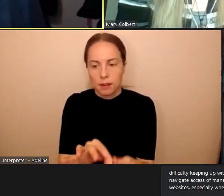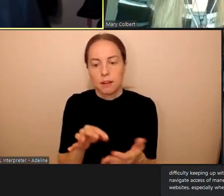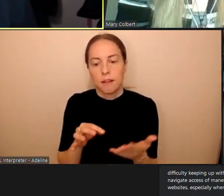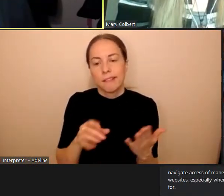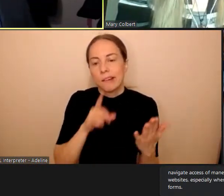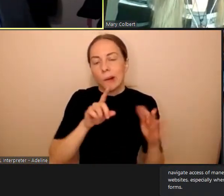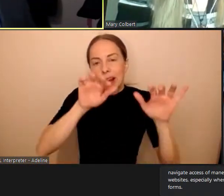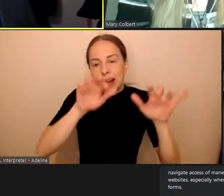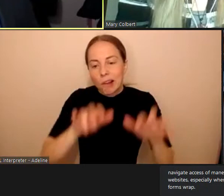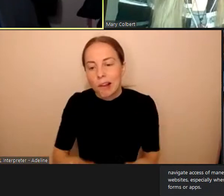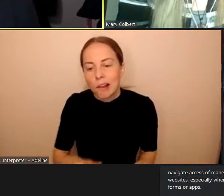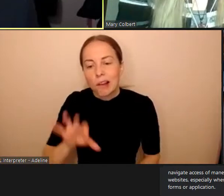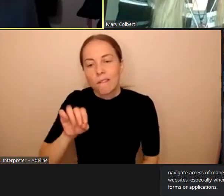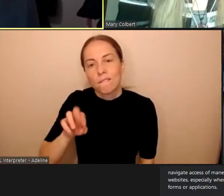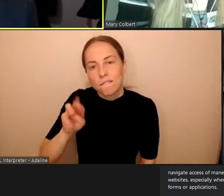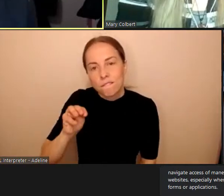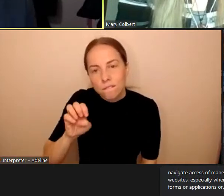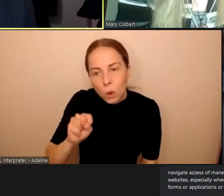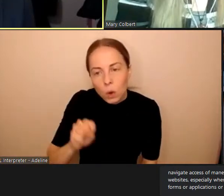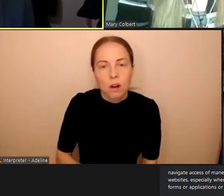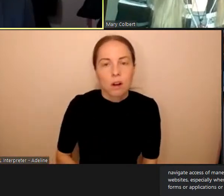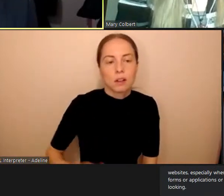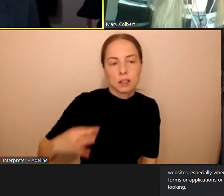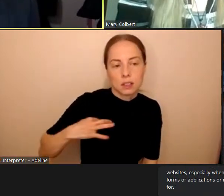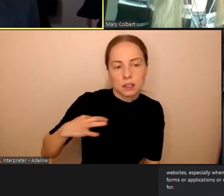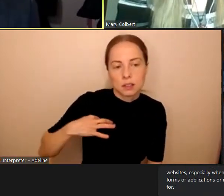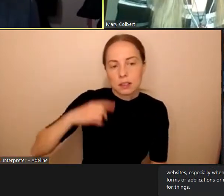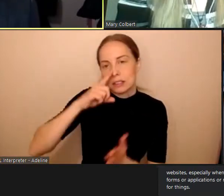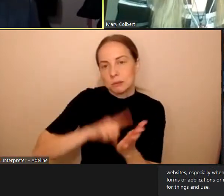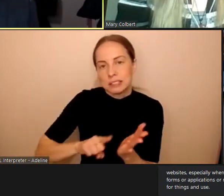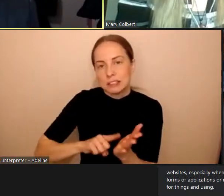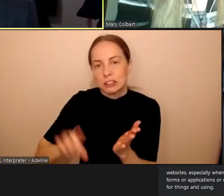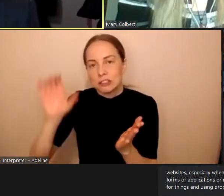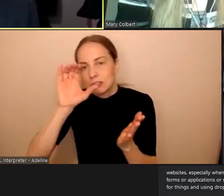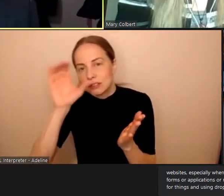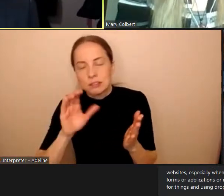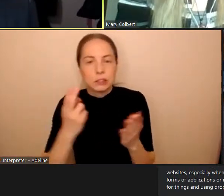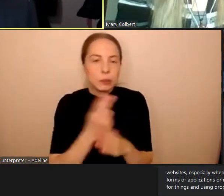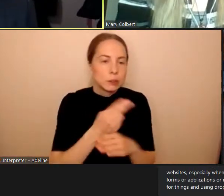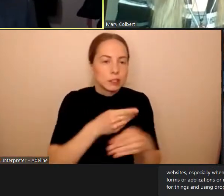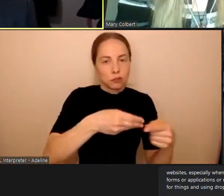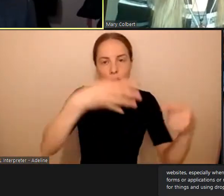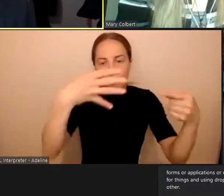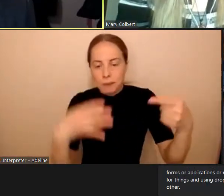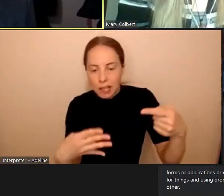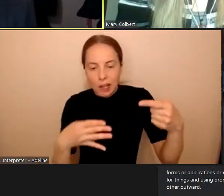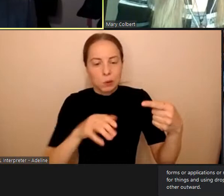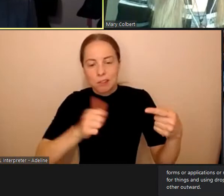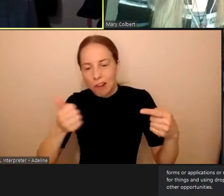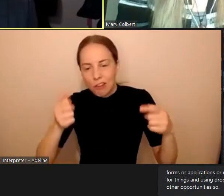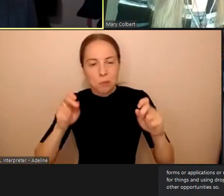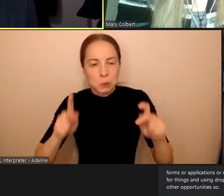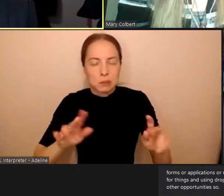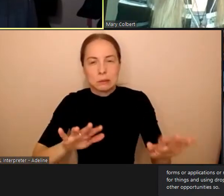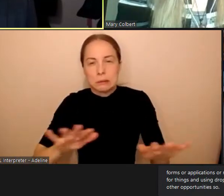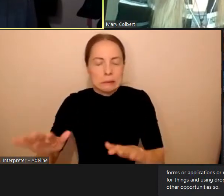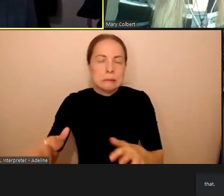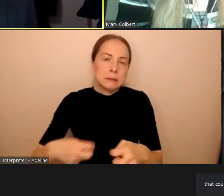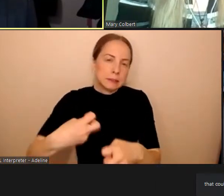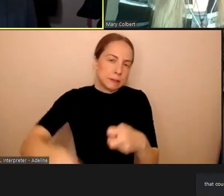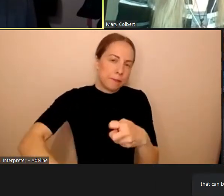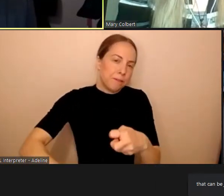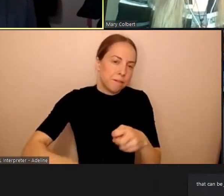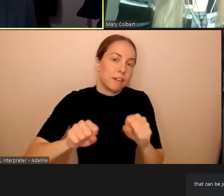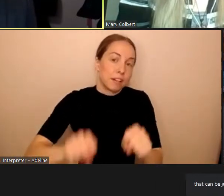out forms or applications or researching and looking for things and using drop downs and other opportunities. So that can be